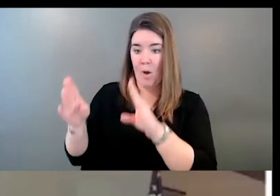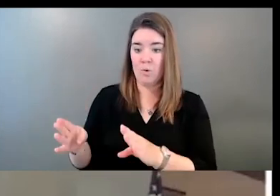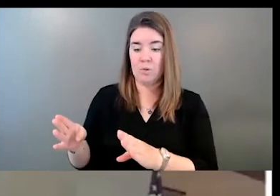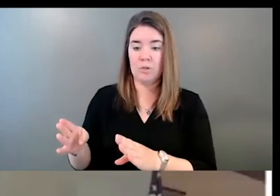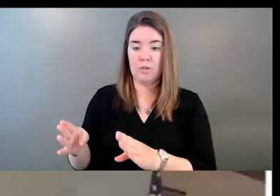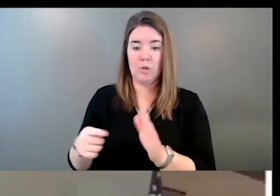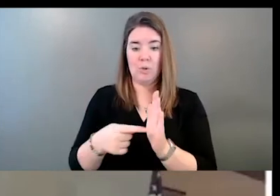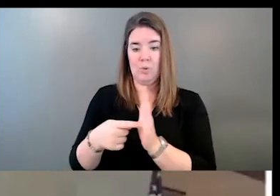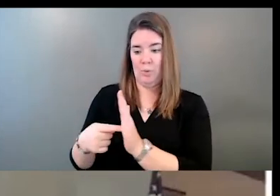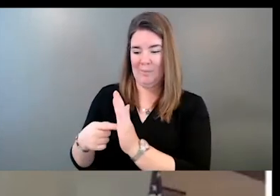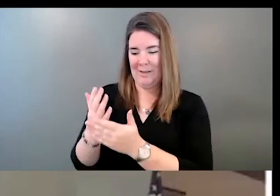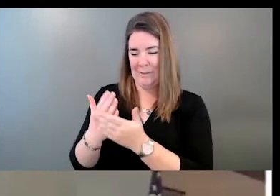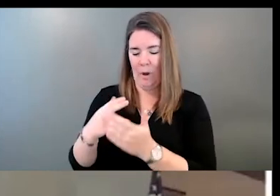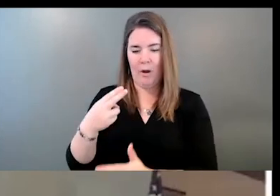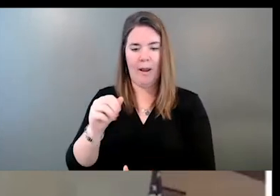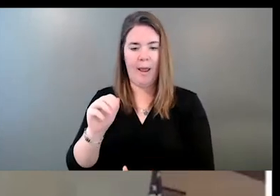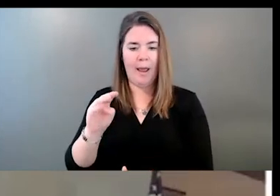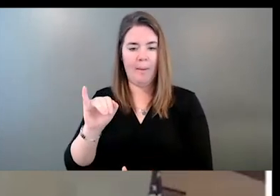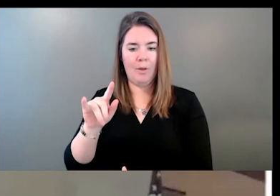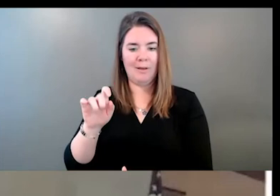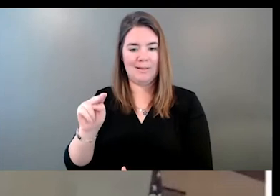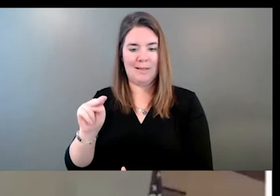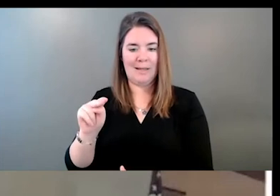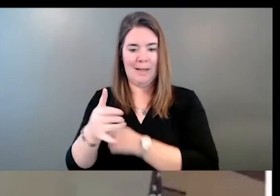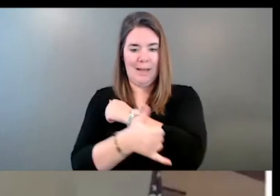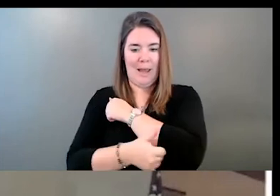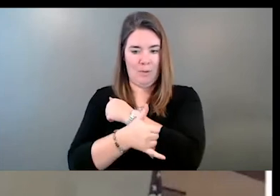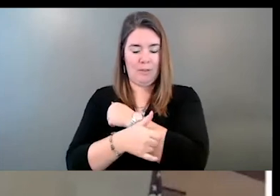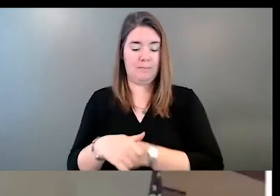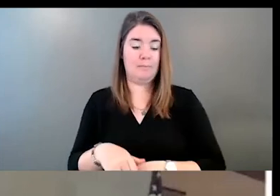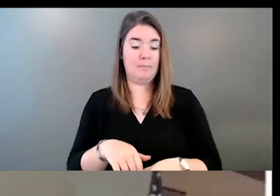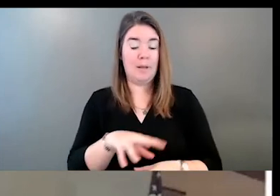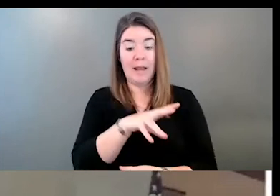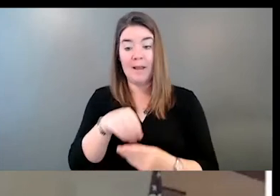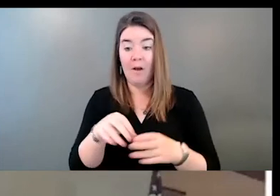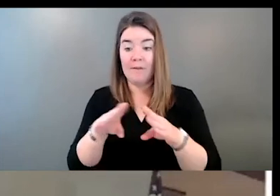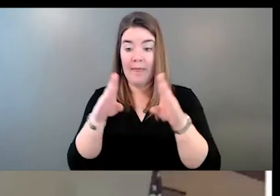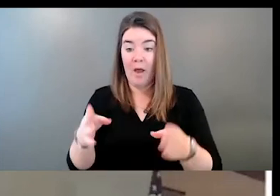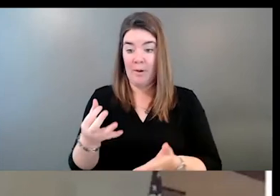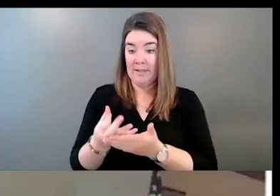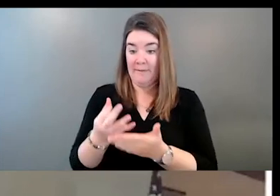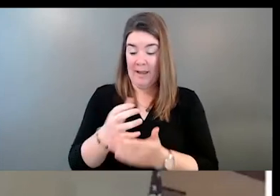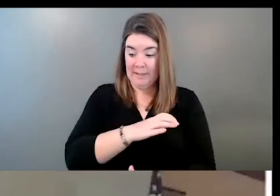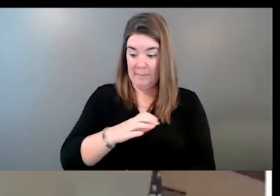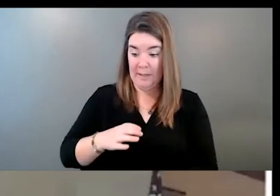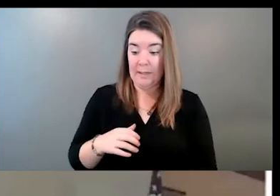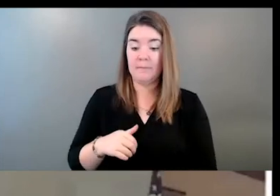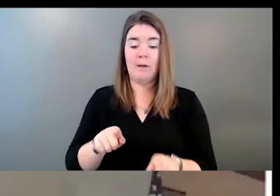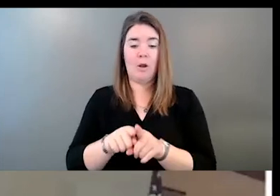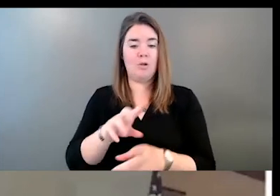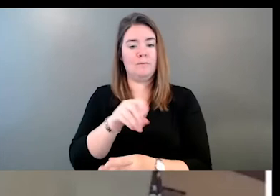of Hamilton County. She's on the House Finance Committee. She's also a member of the majority leadership team.